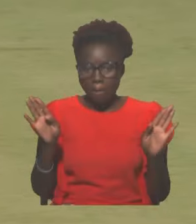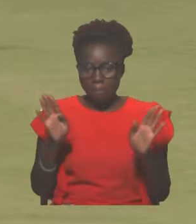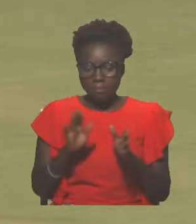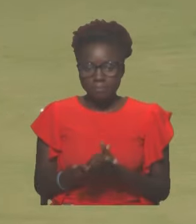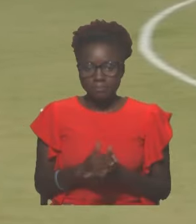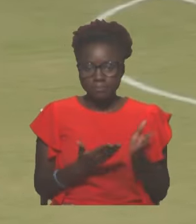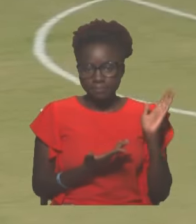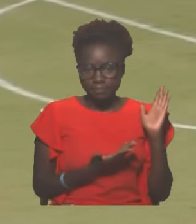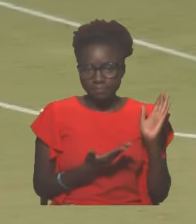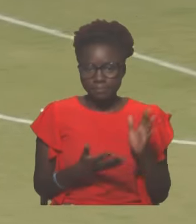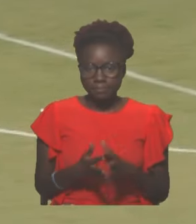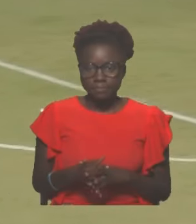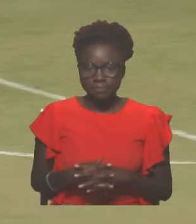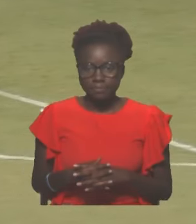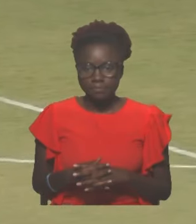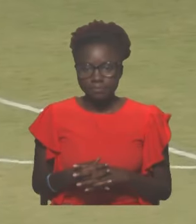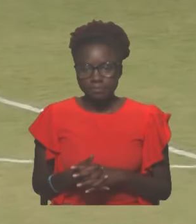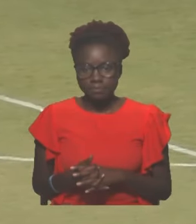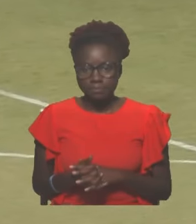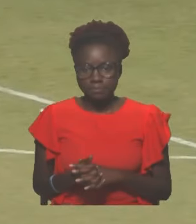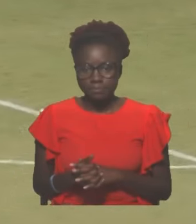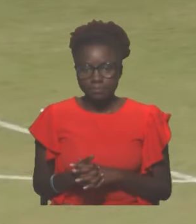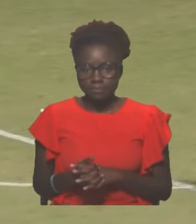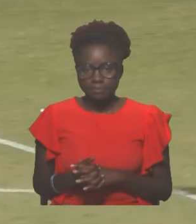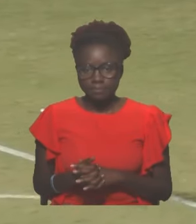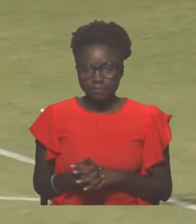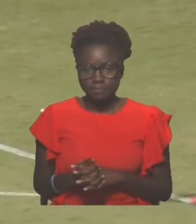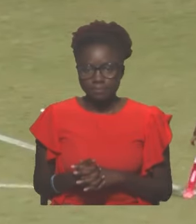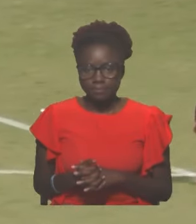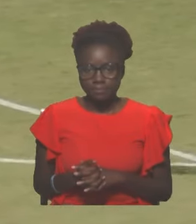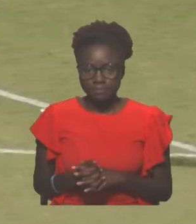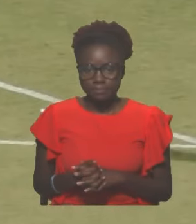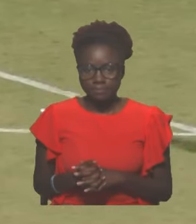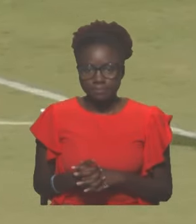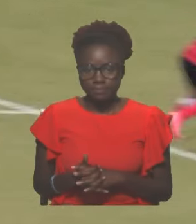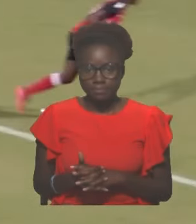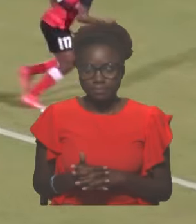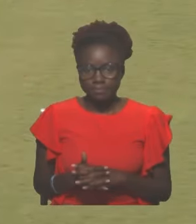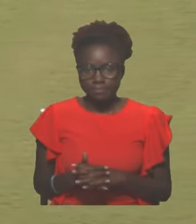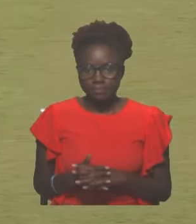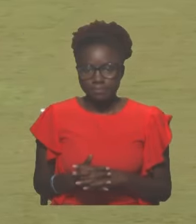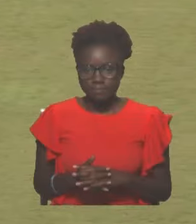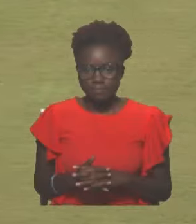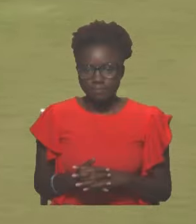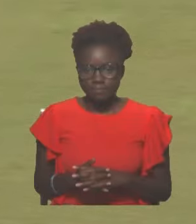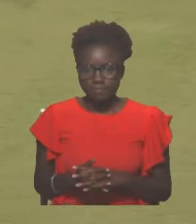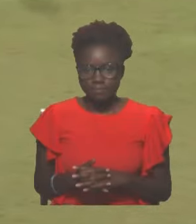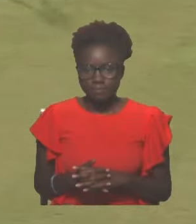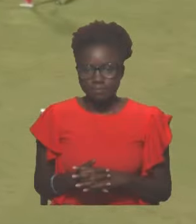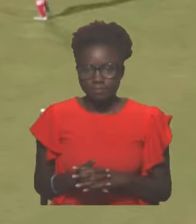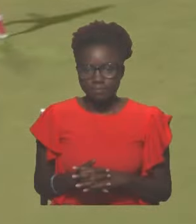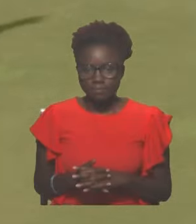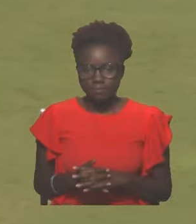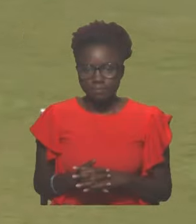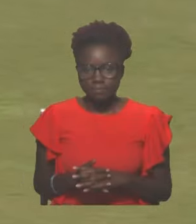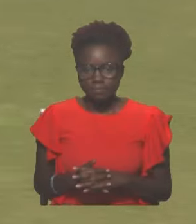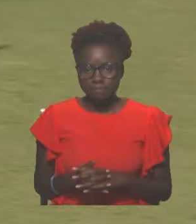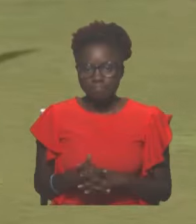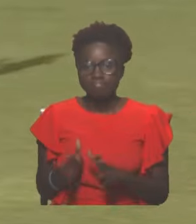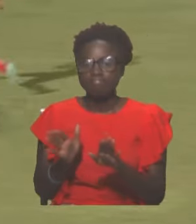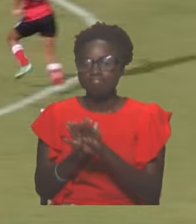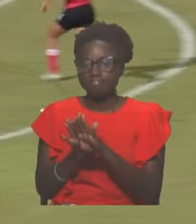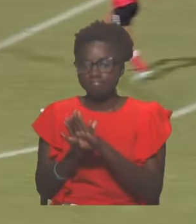cross from AS St. Etienne and TNT fullback Katie Johnson tested the visiting goalkeeper. It was the visitors who opened the scoring